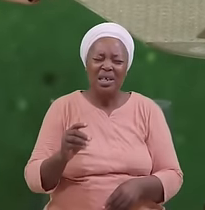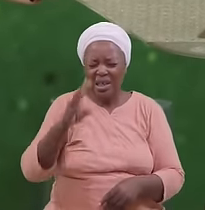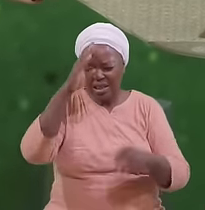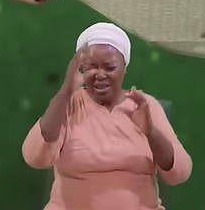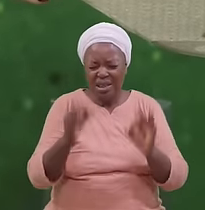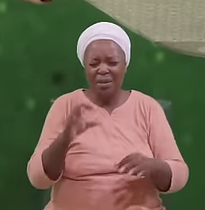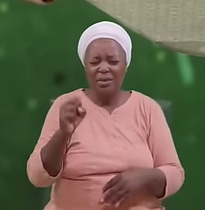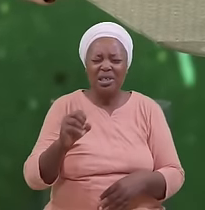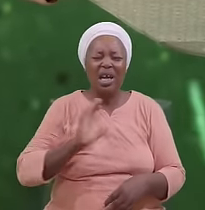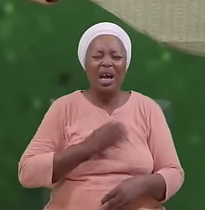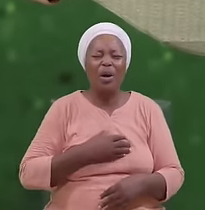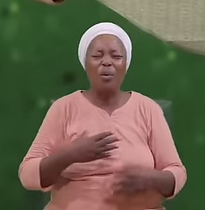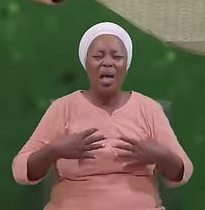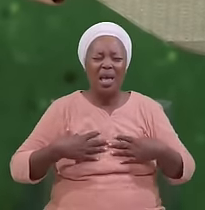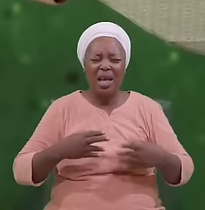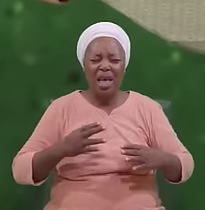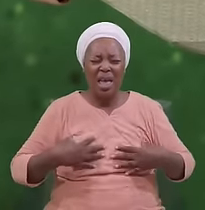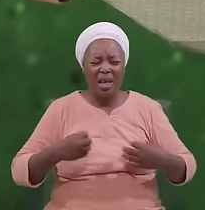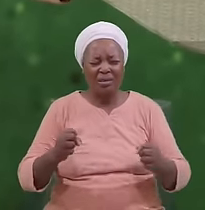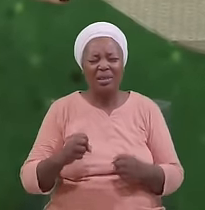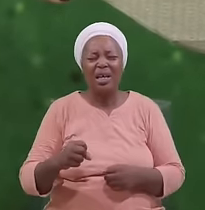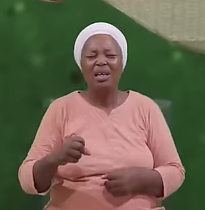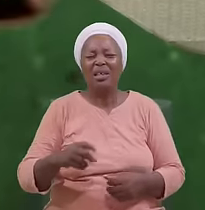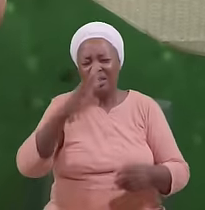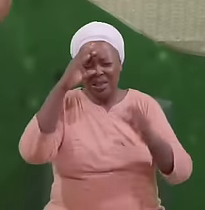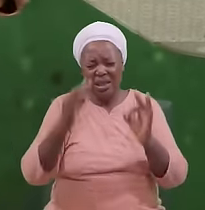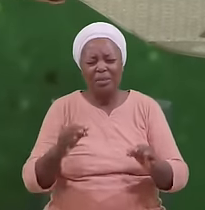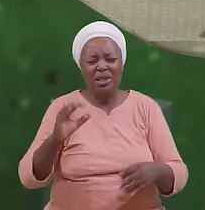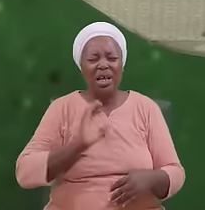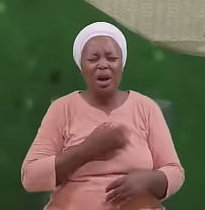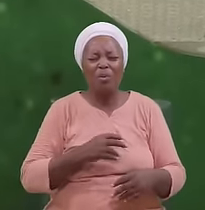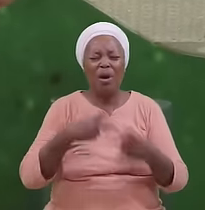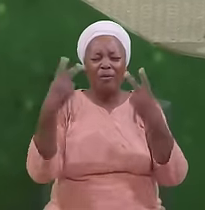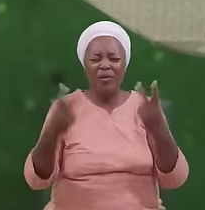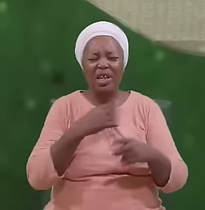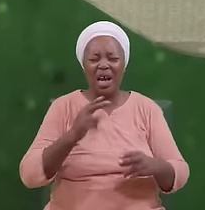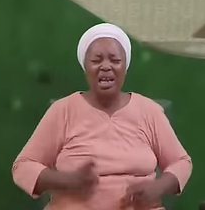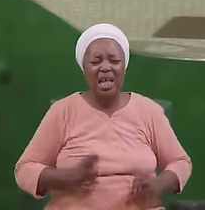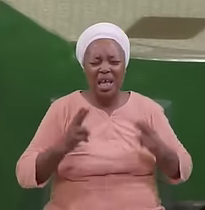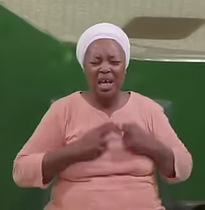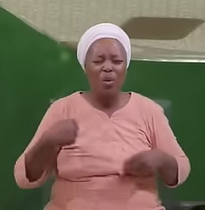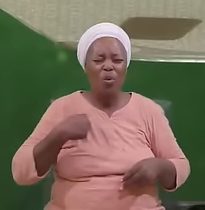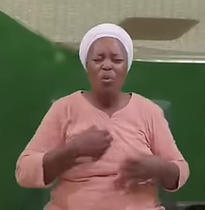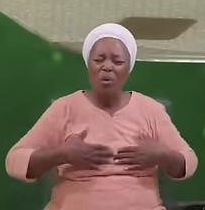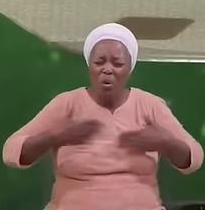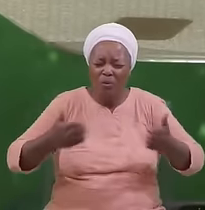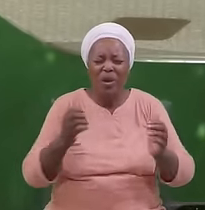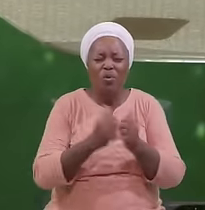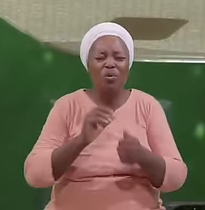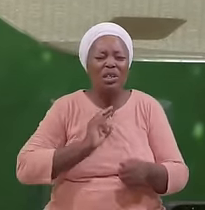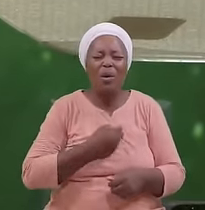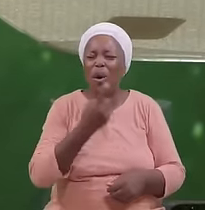our soundness, determines our victory. We confess with our mouth, we